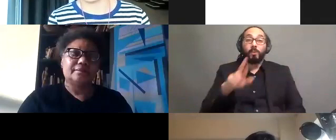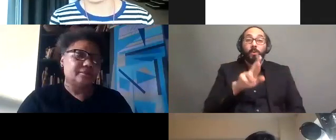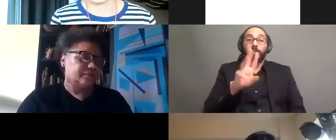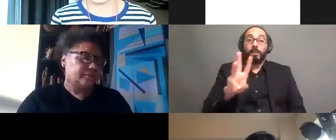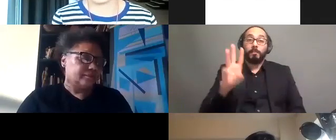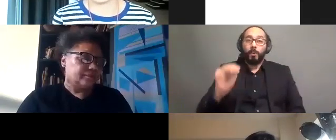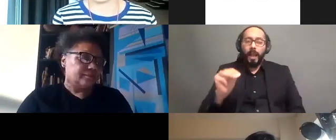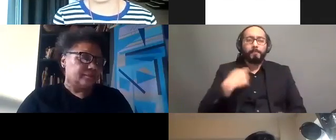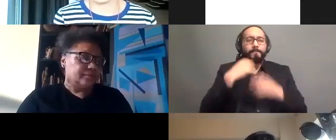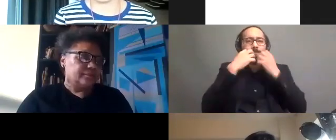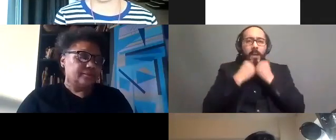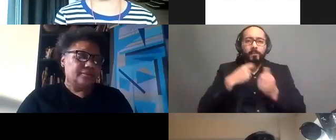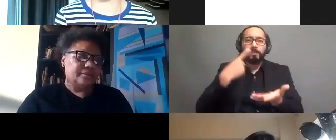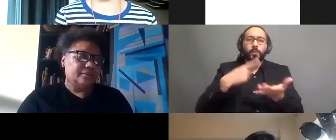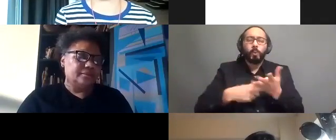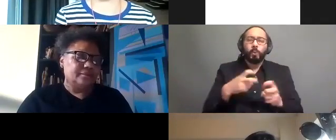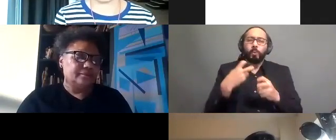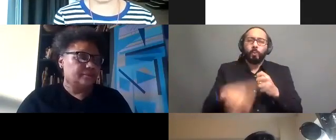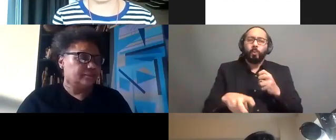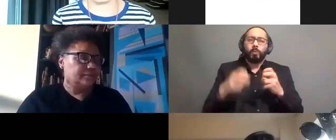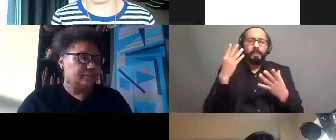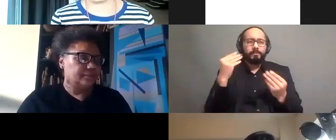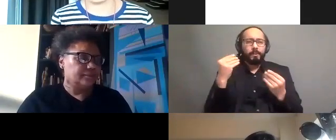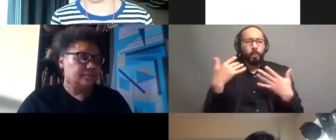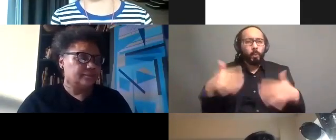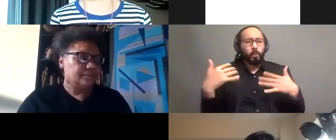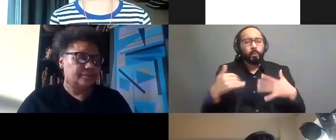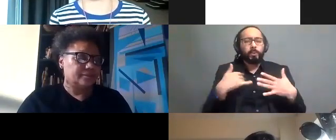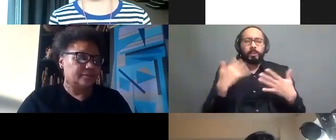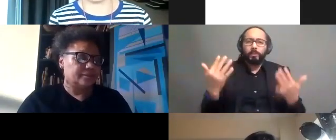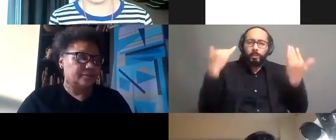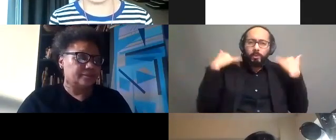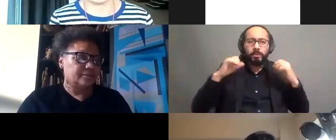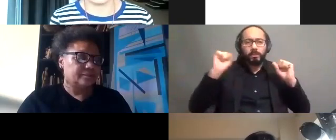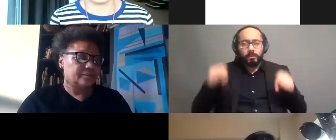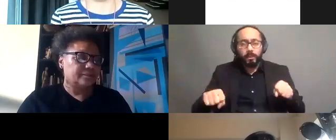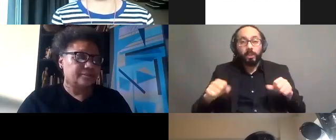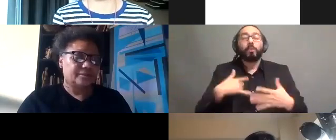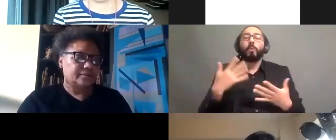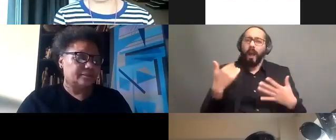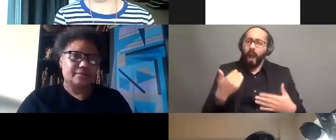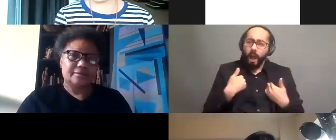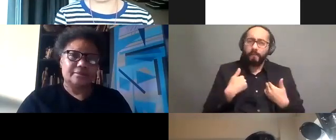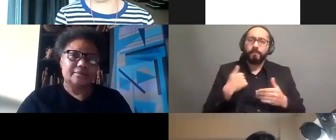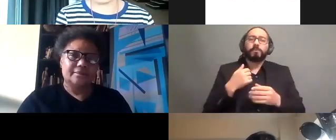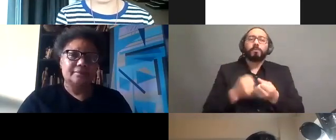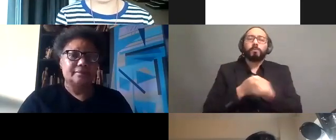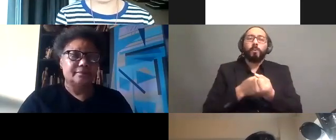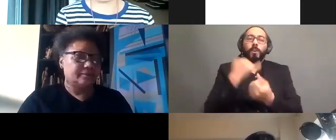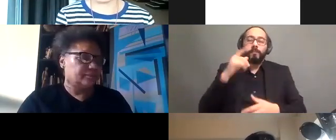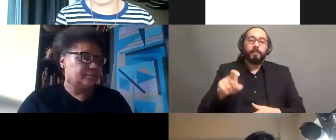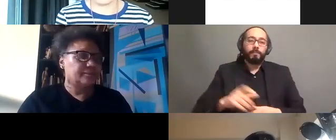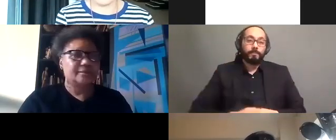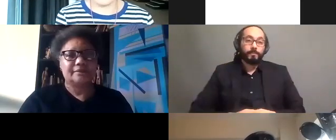but respect that you know your own limits and will seek out the kind of support you need if you require it. I would now like to introduce